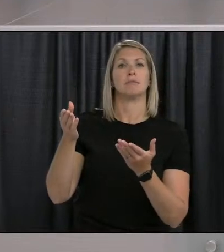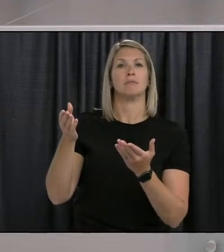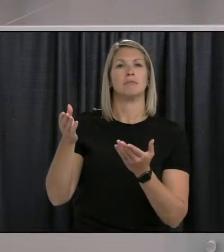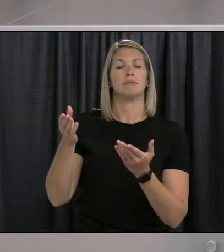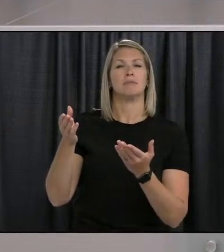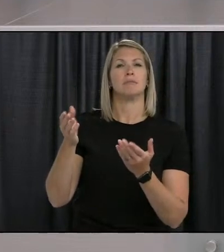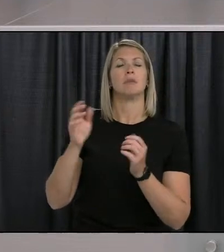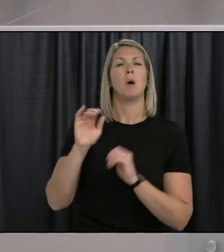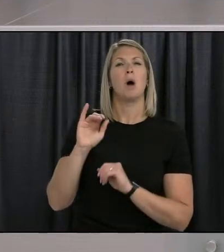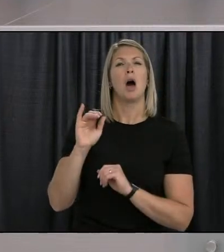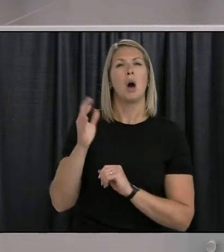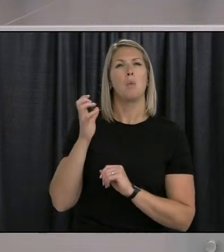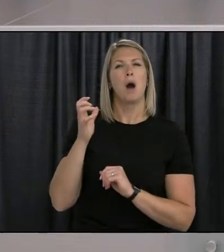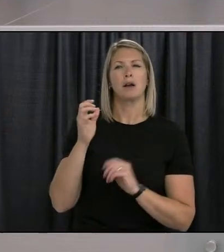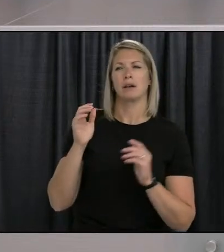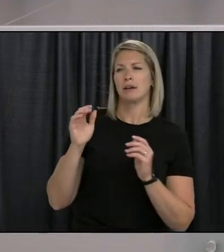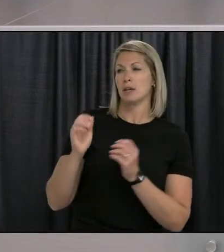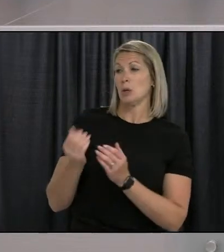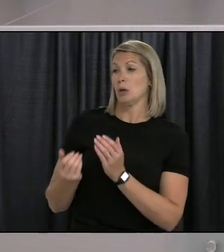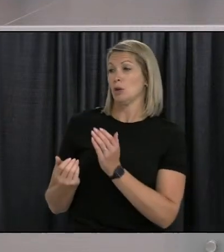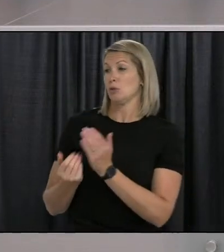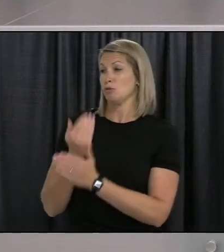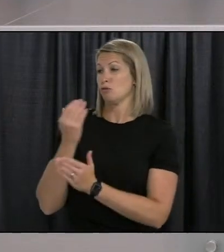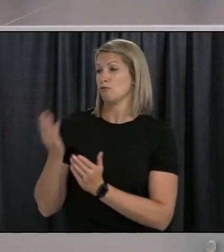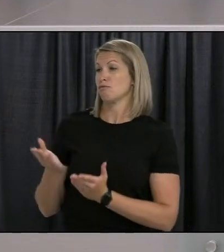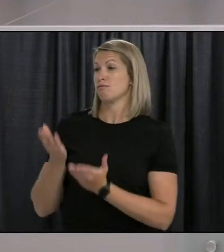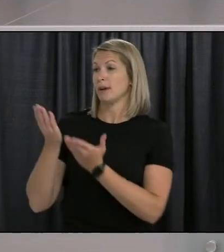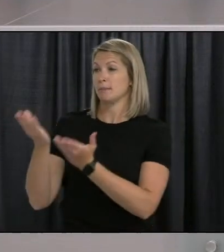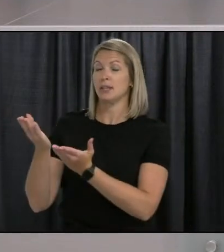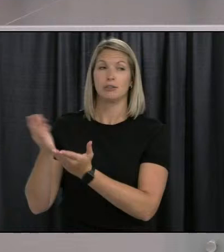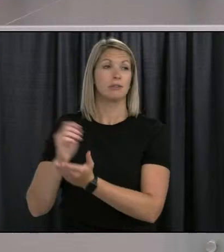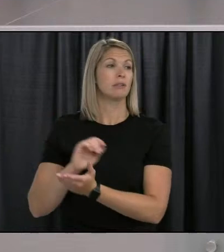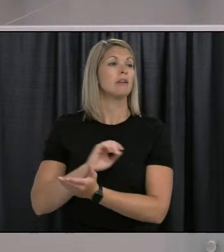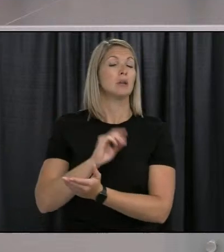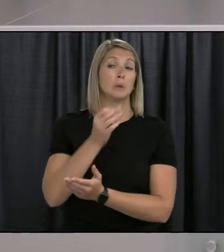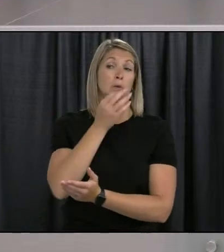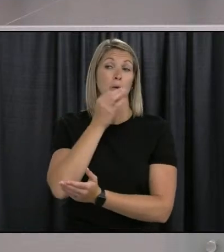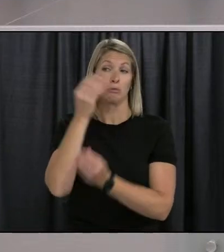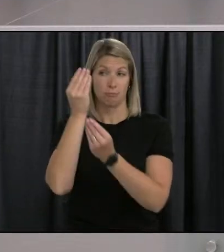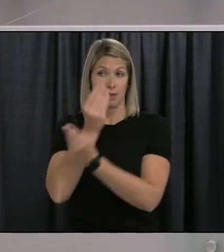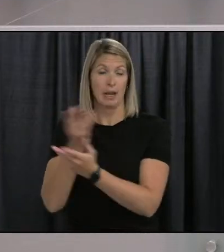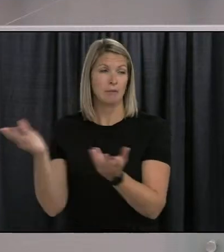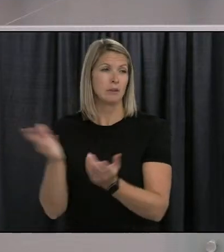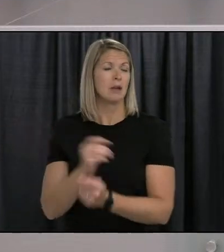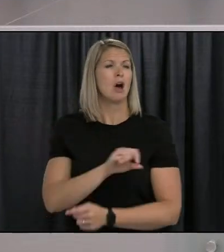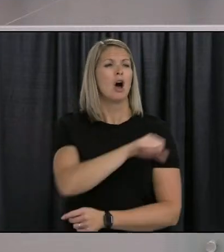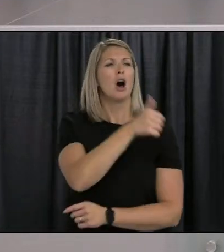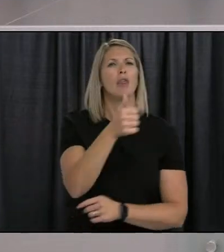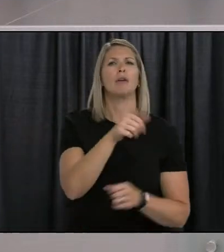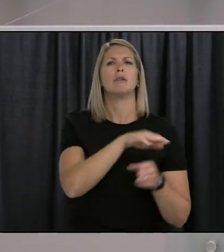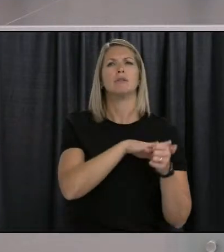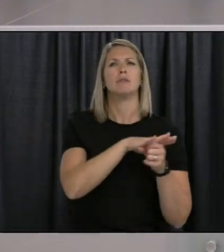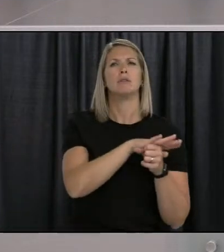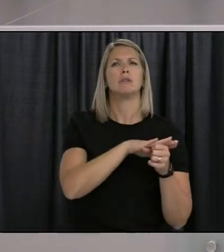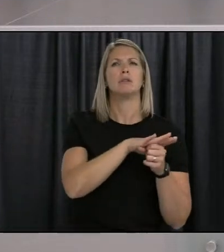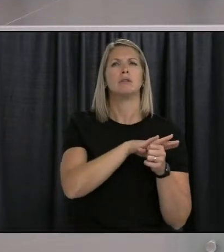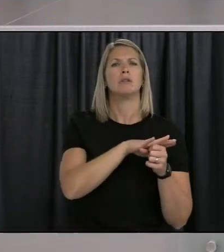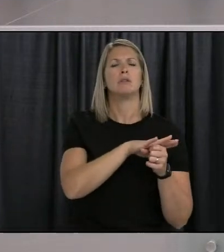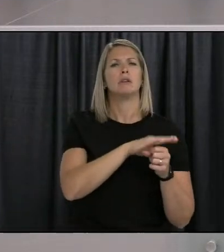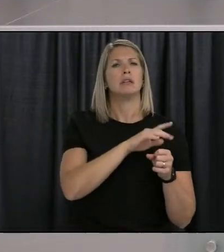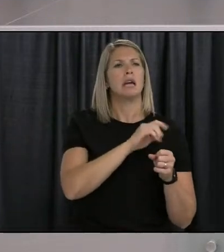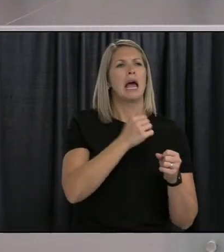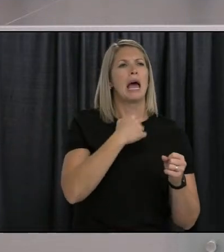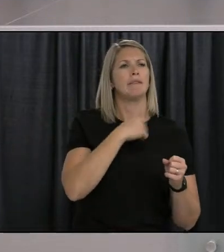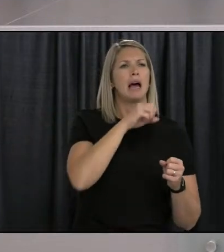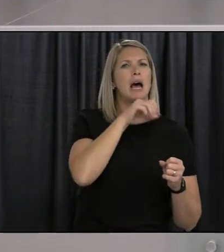guidelines that have been brought in other places, and one of them would be that children are advised to only go to